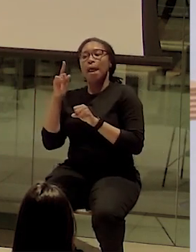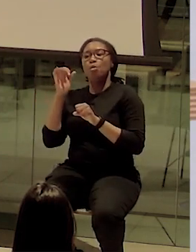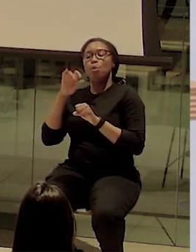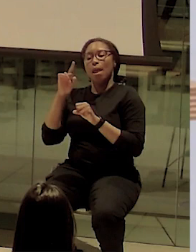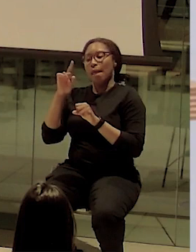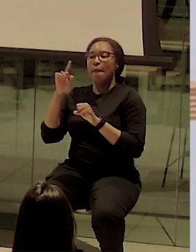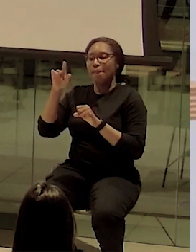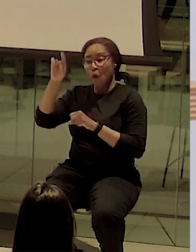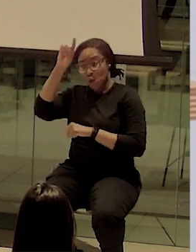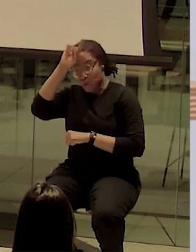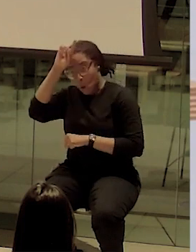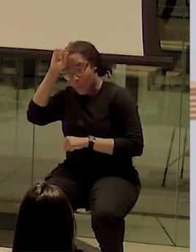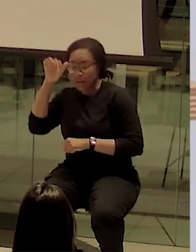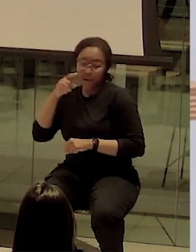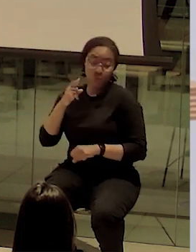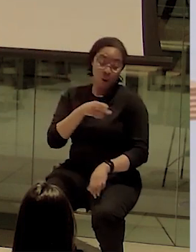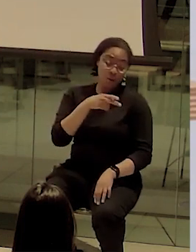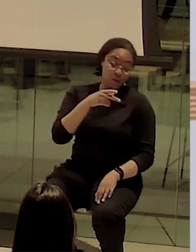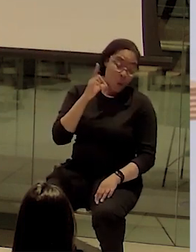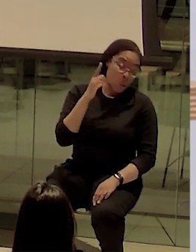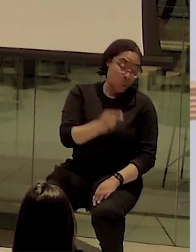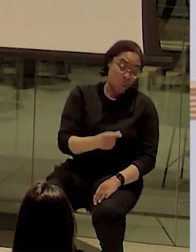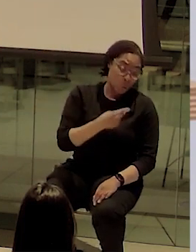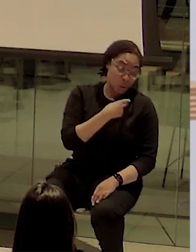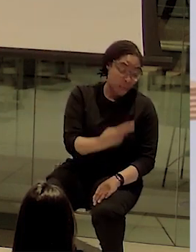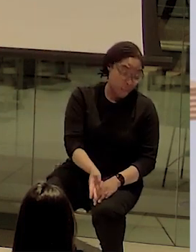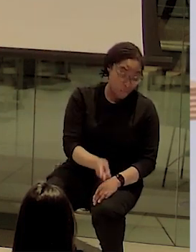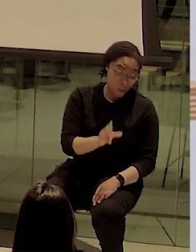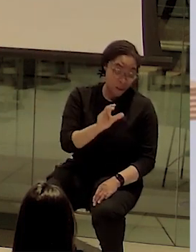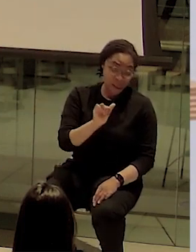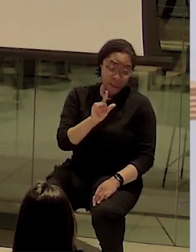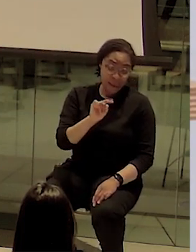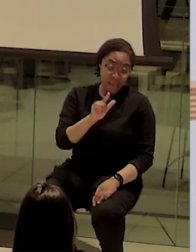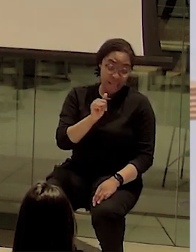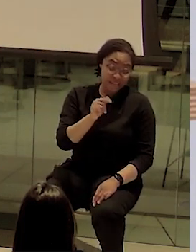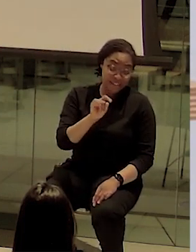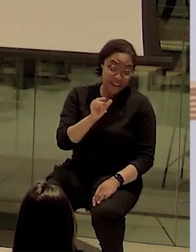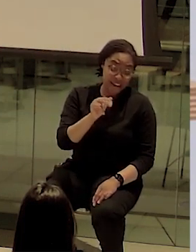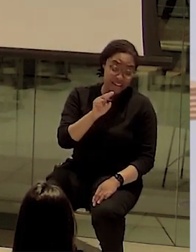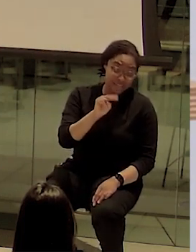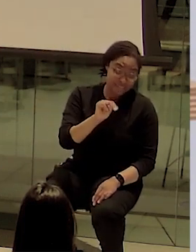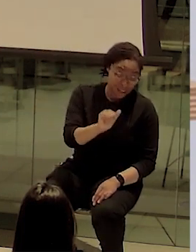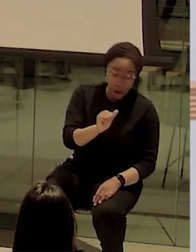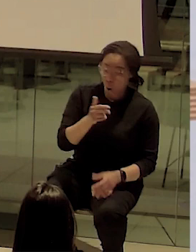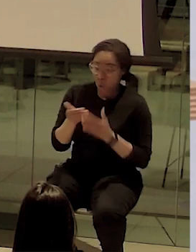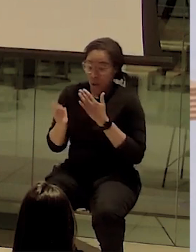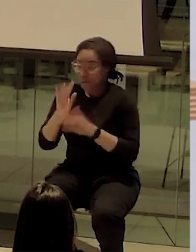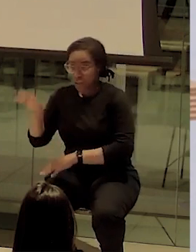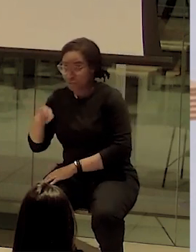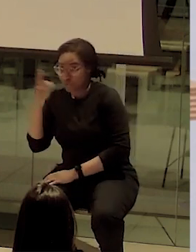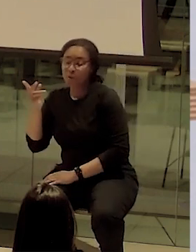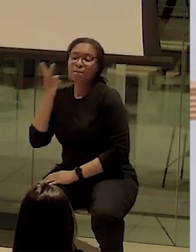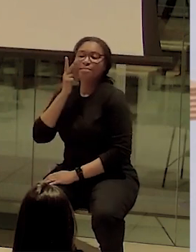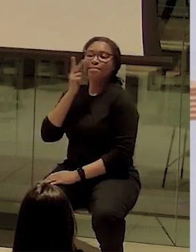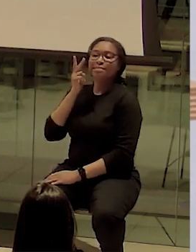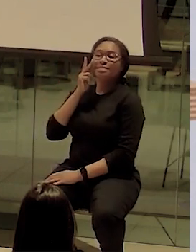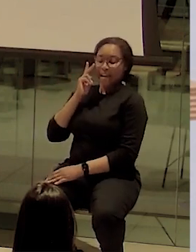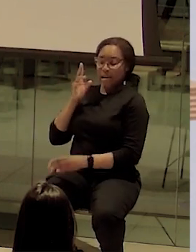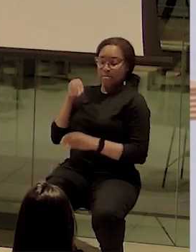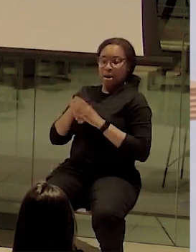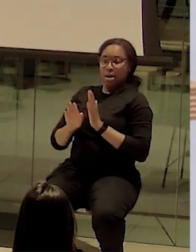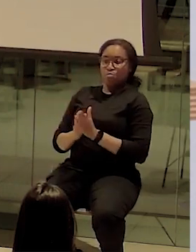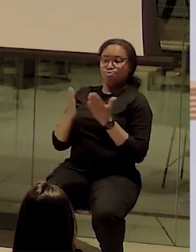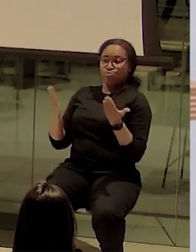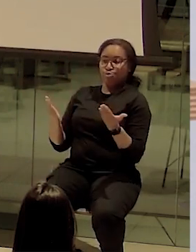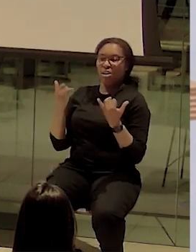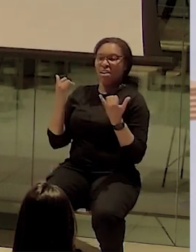Comes First, which is a great title. And you'll see, it's hard to see, but you'll also see it depicted in the book